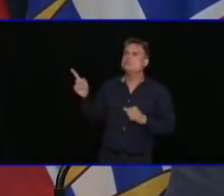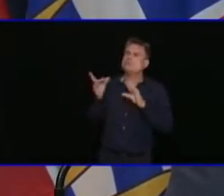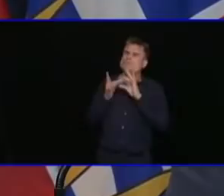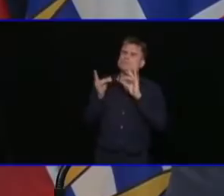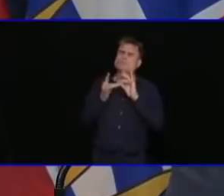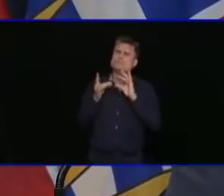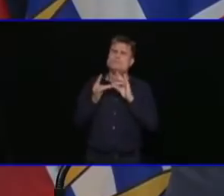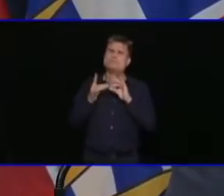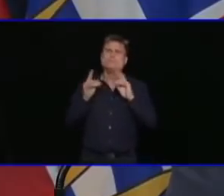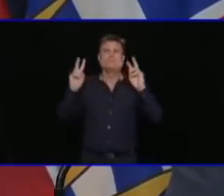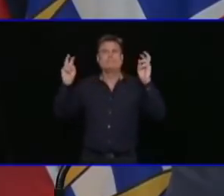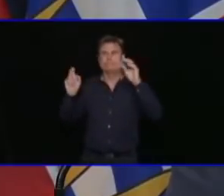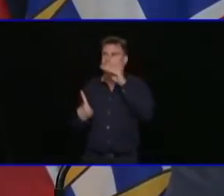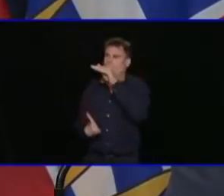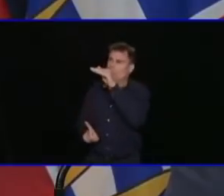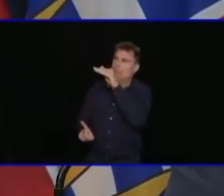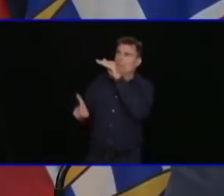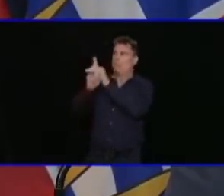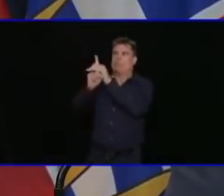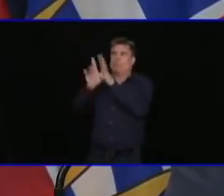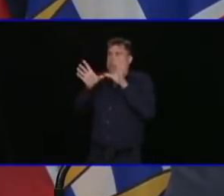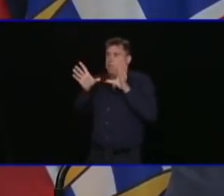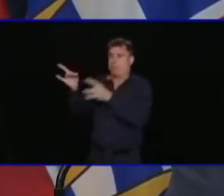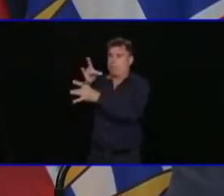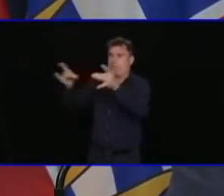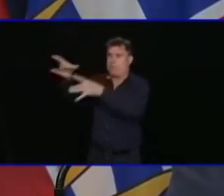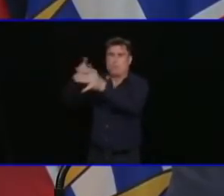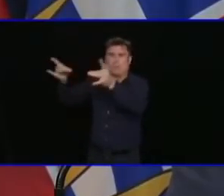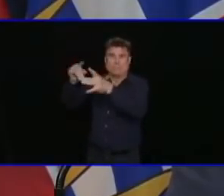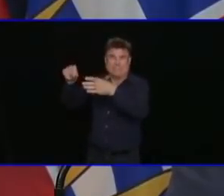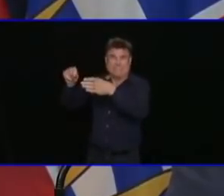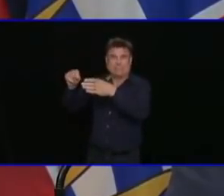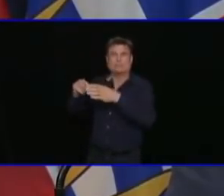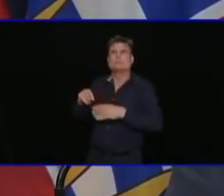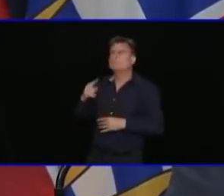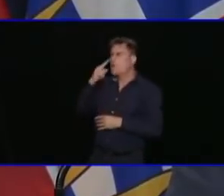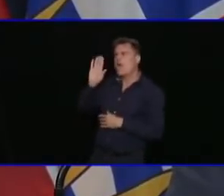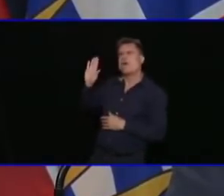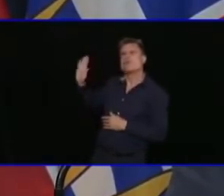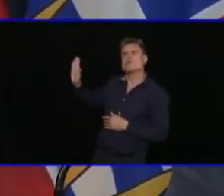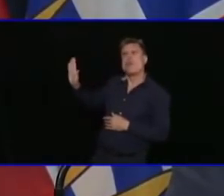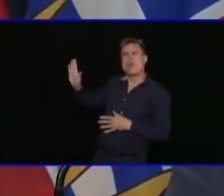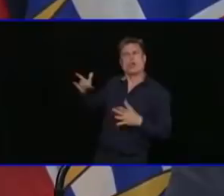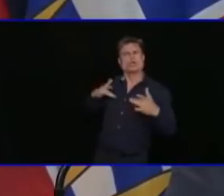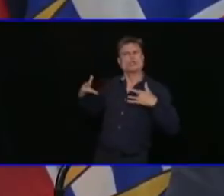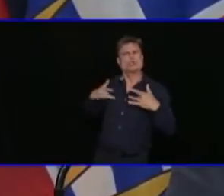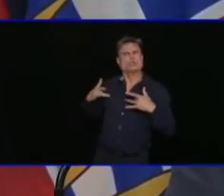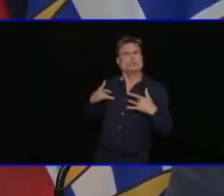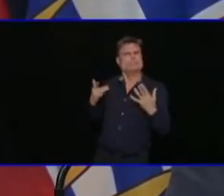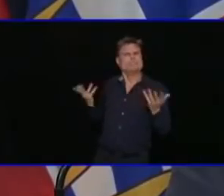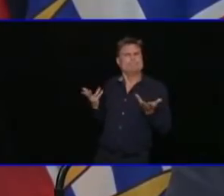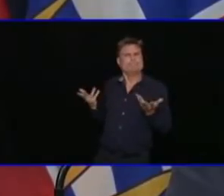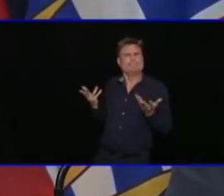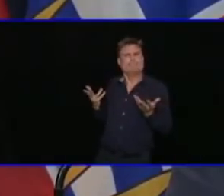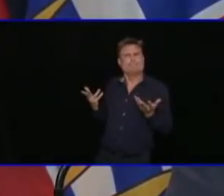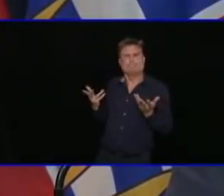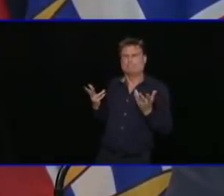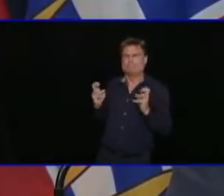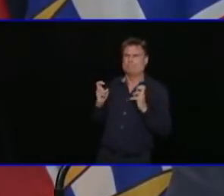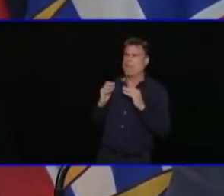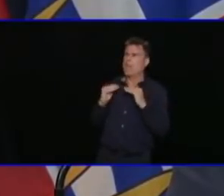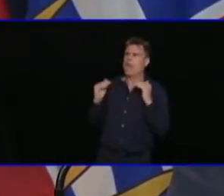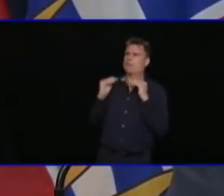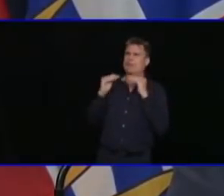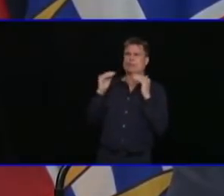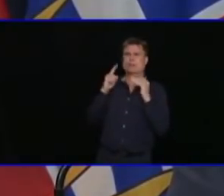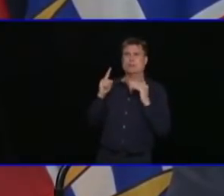to 100, where is your level of concern right now? Because I have to say myself and others, I think are on a level of holy, fill in the swear